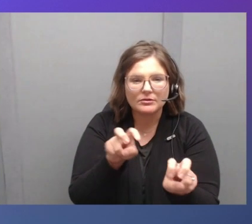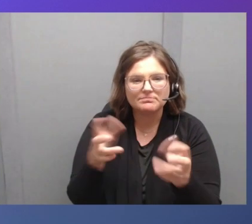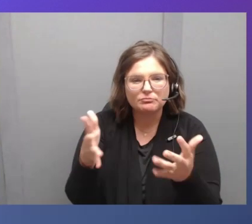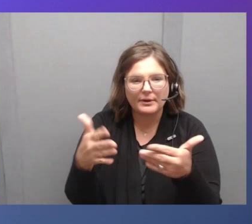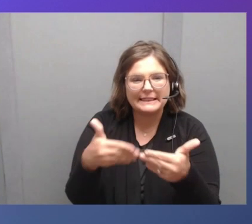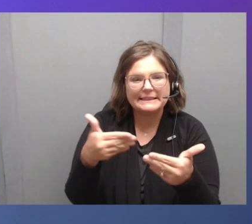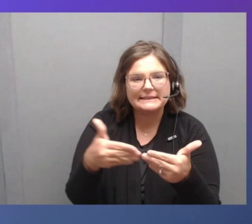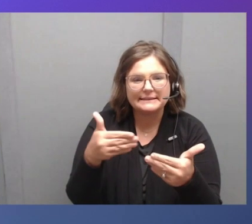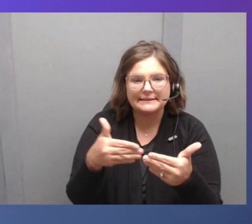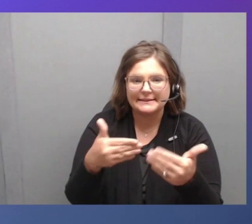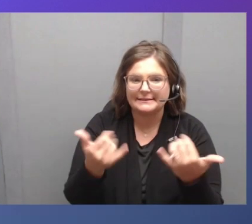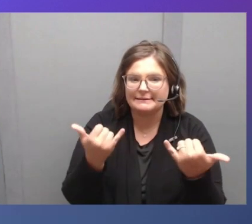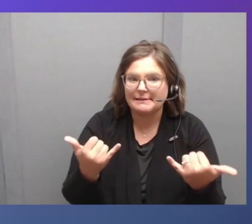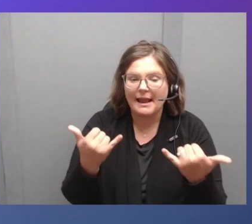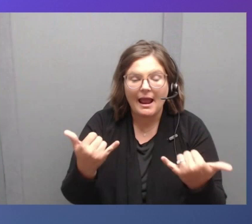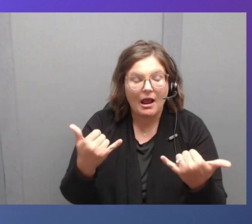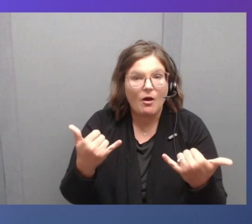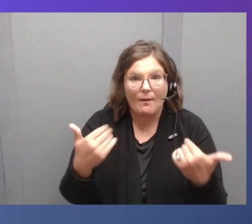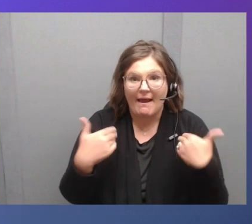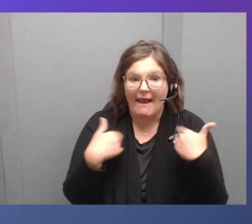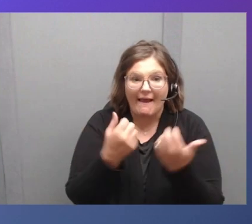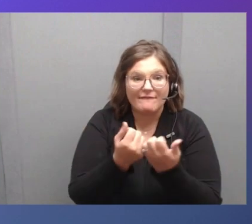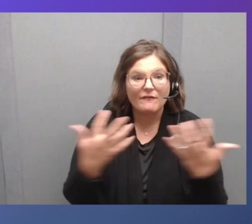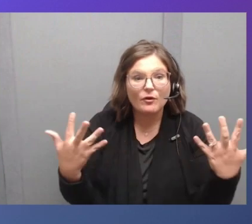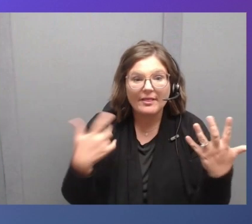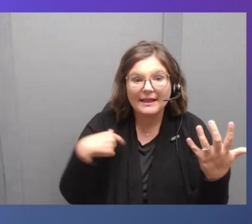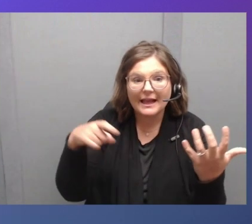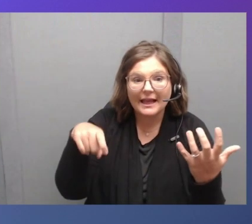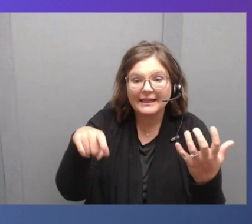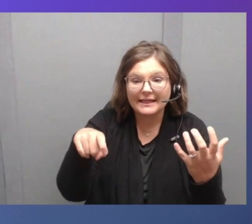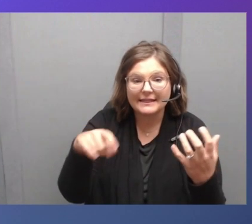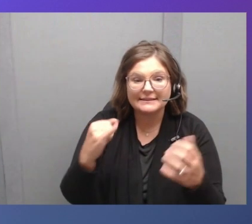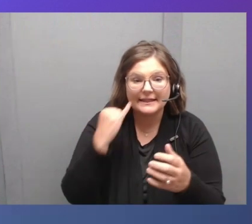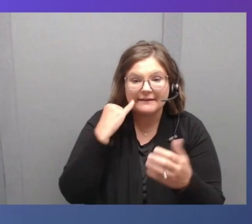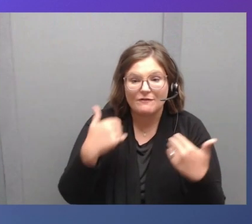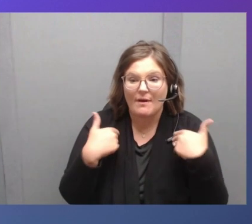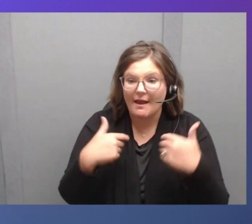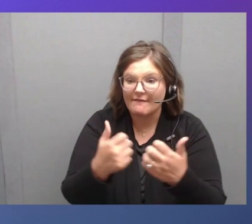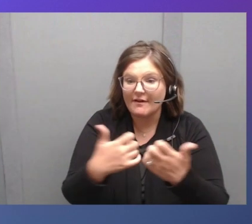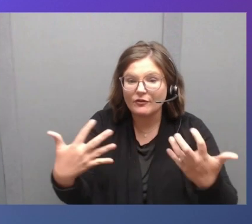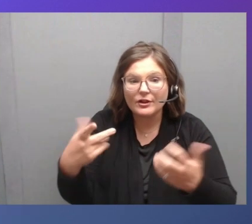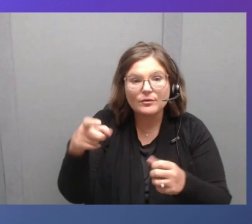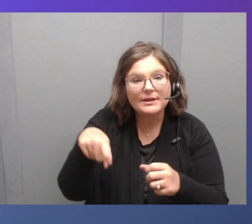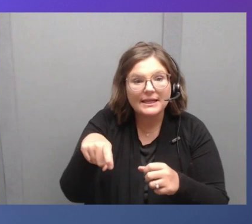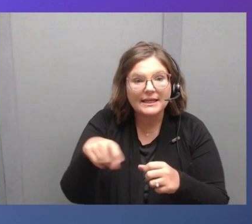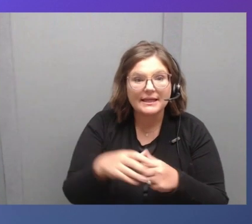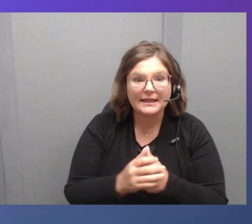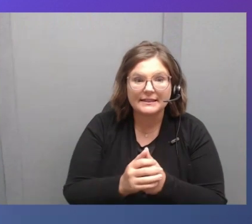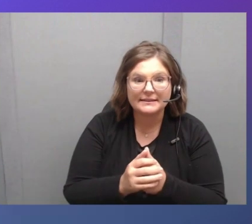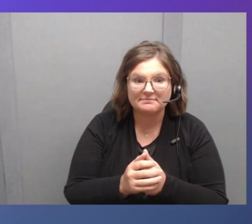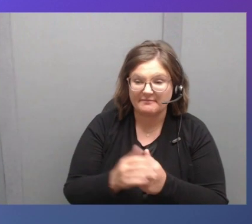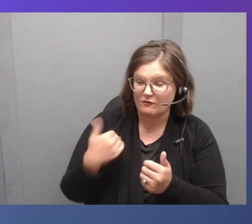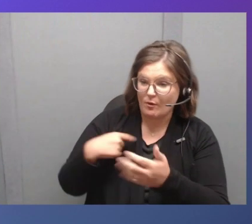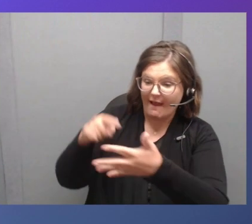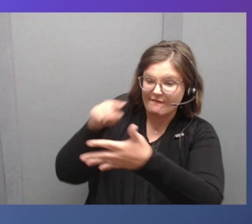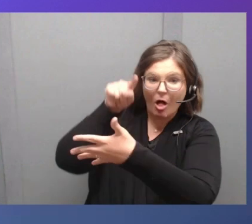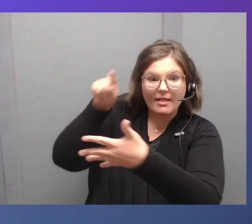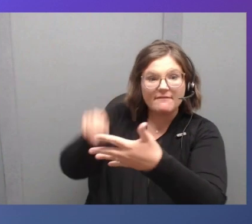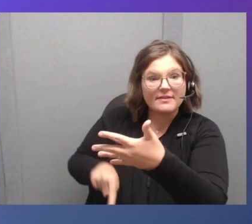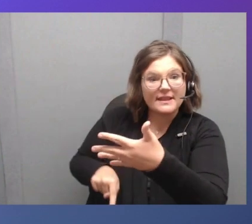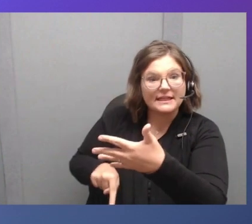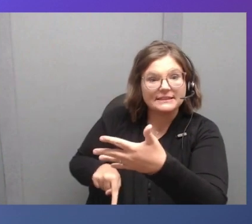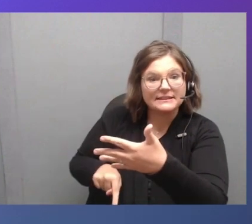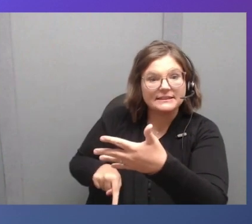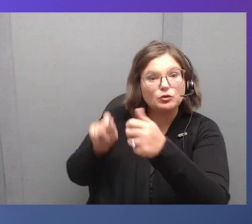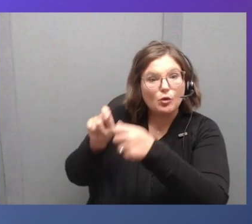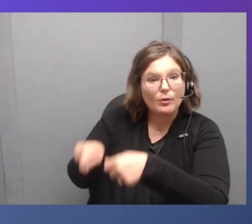the ingredients. And that's exactly what we learned, that if you have all these ingredients, you have everything you need to build machine learning applications at the edge. That's